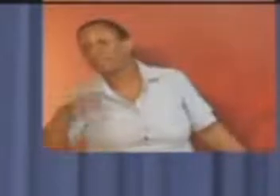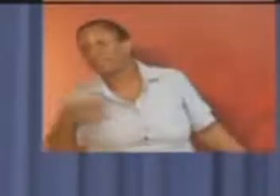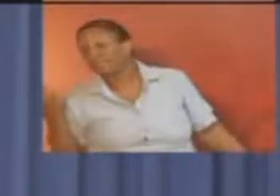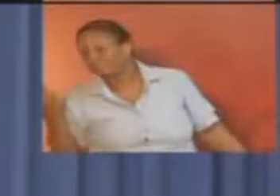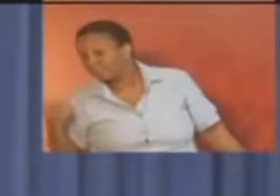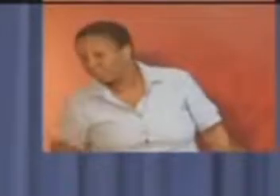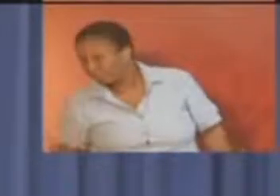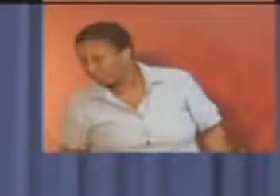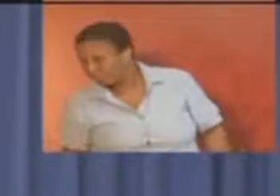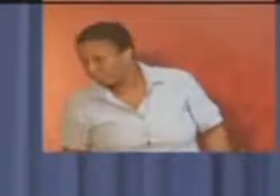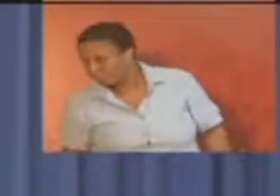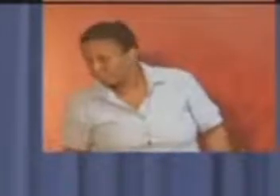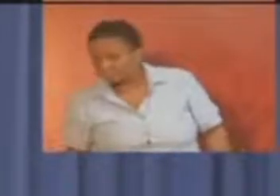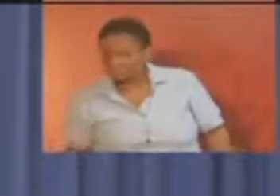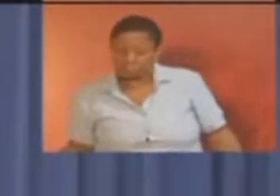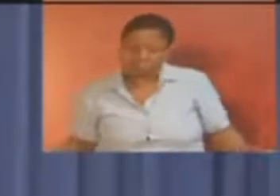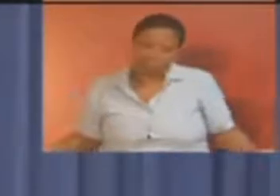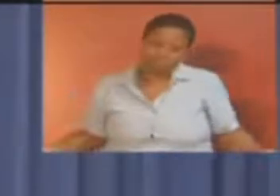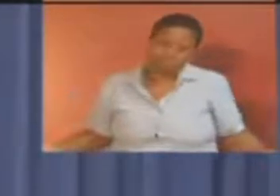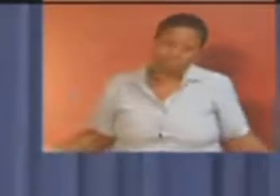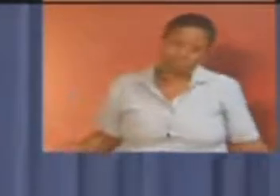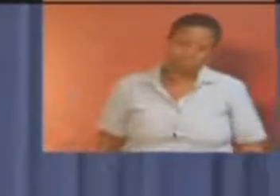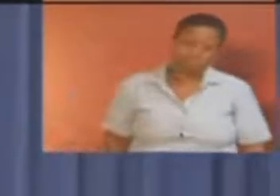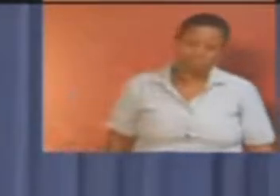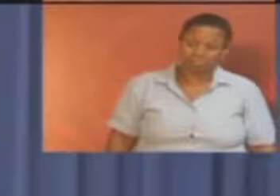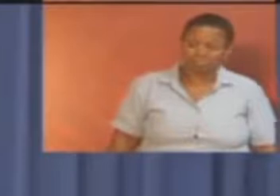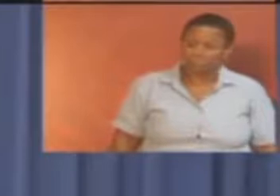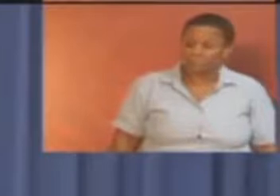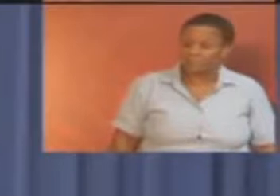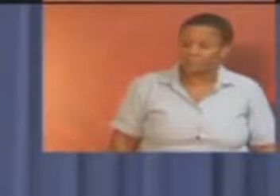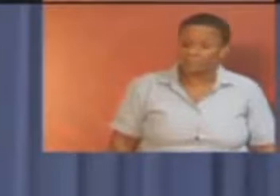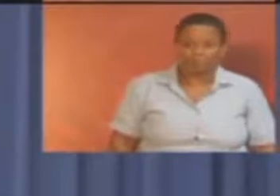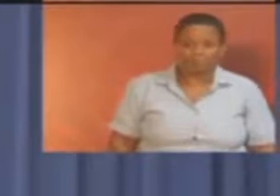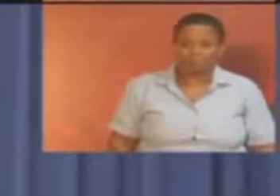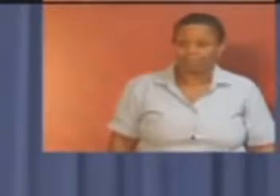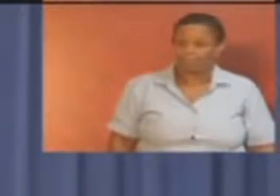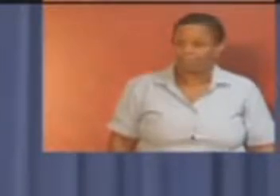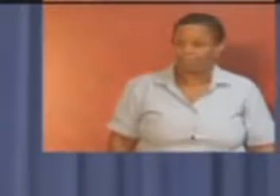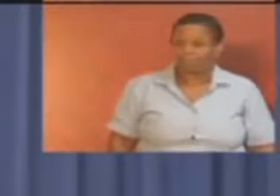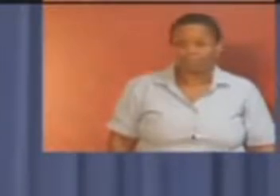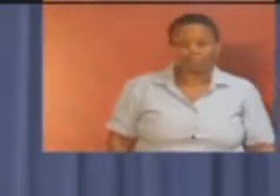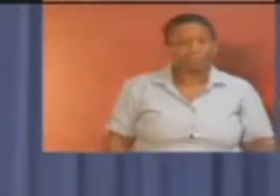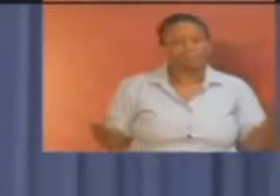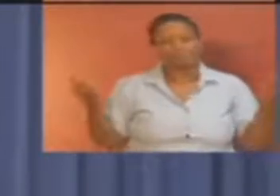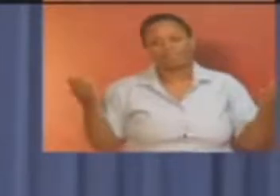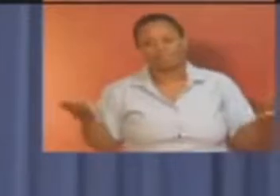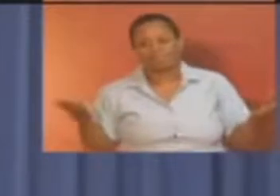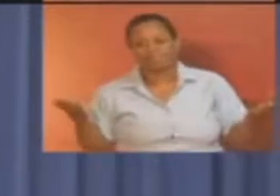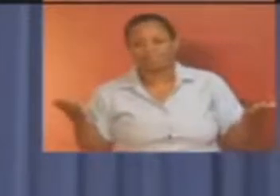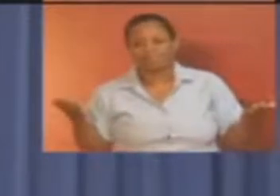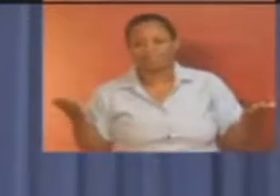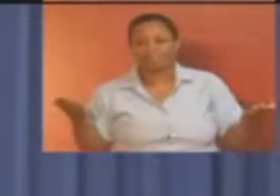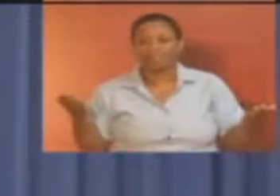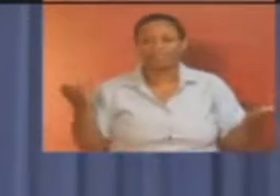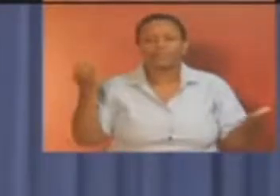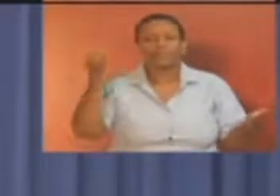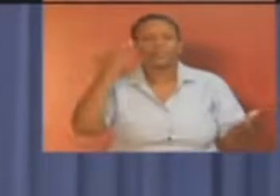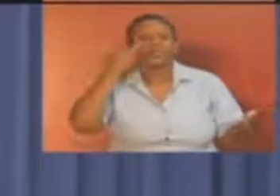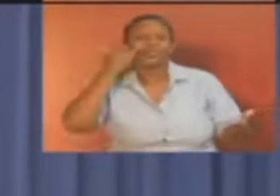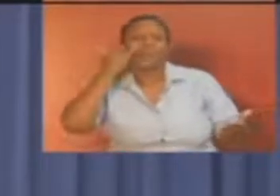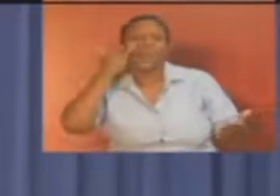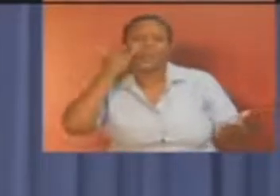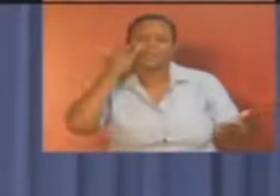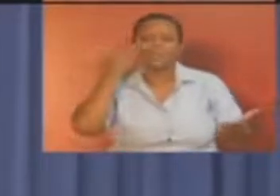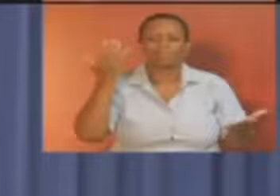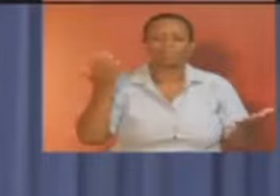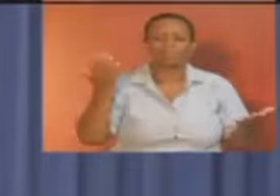And once the hardships that go are the solutions available, it means that we are allowing ourselves to